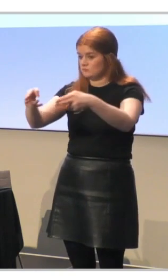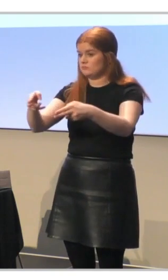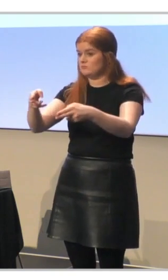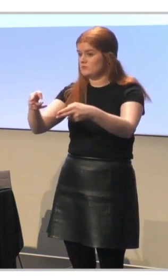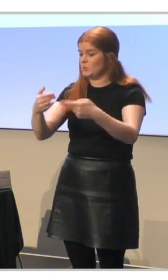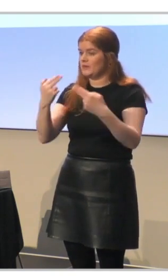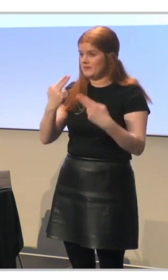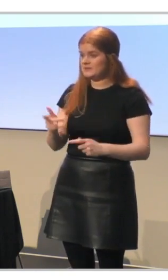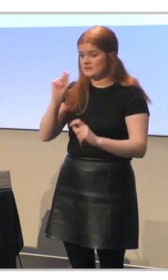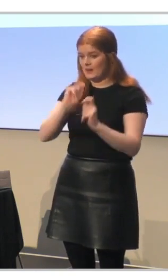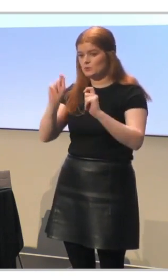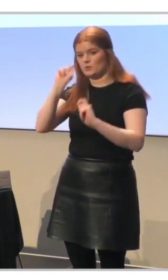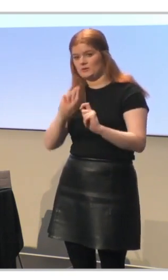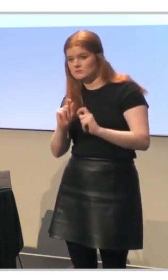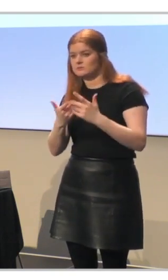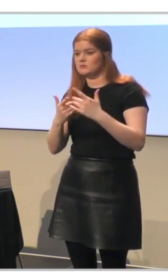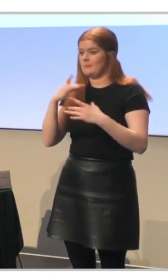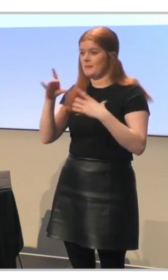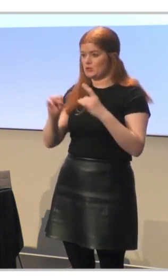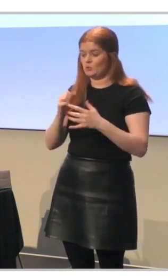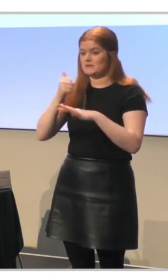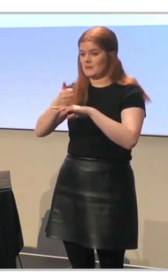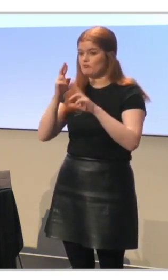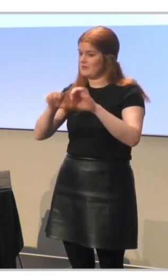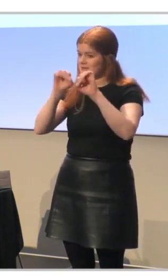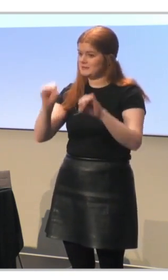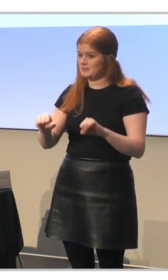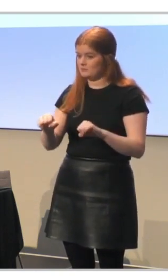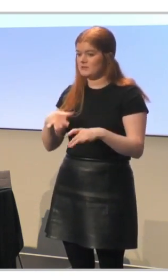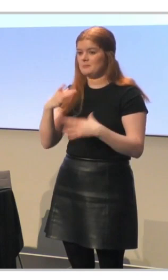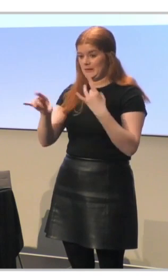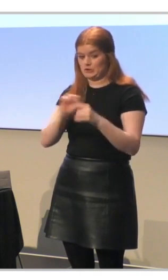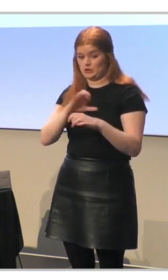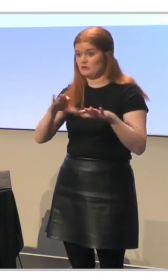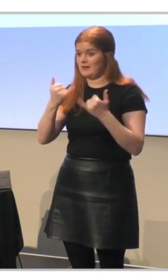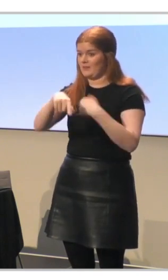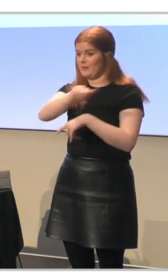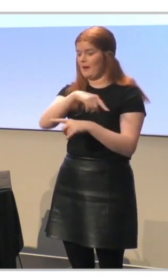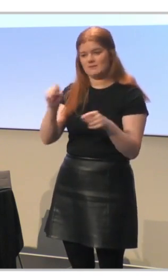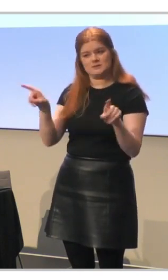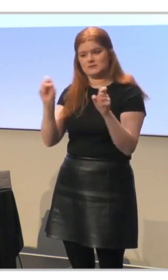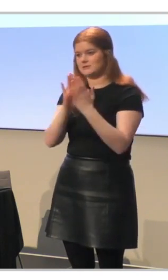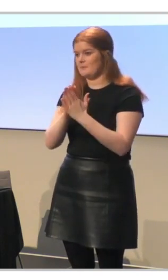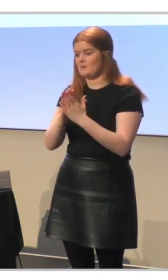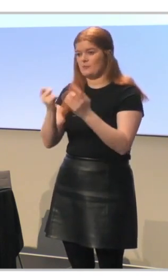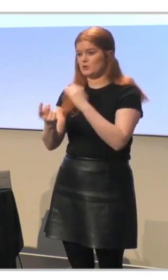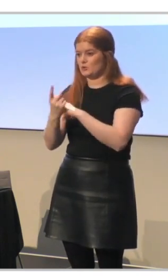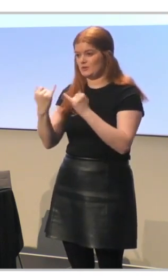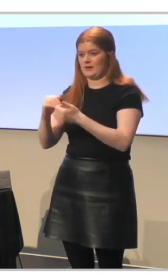time to evolve a system that will steer the system towards ensuring children like these have the same opportunities as their